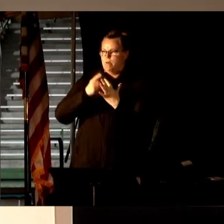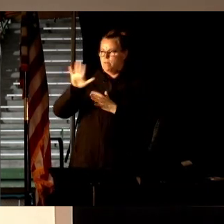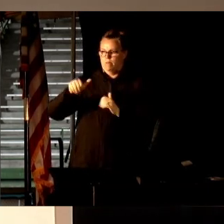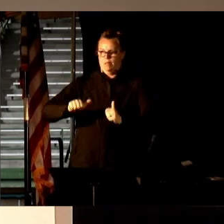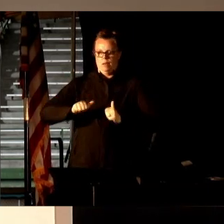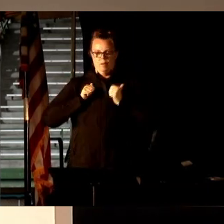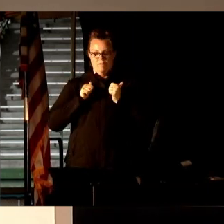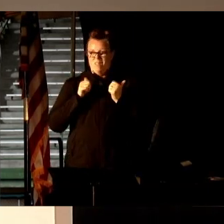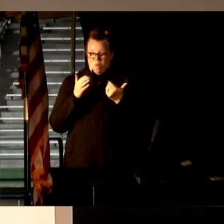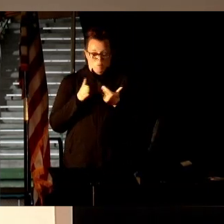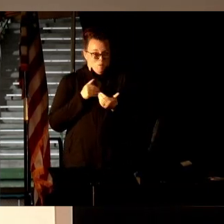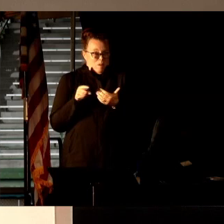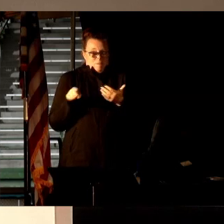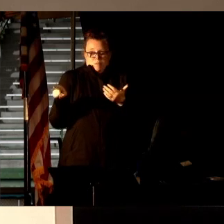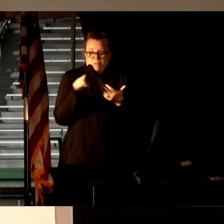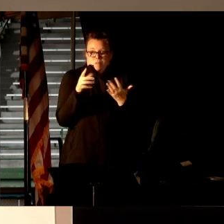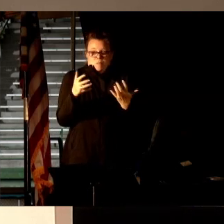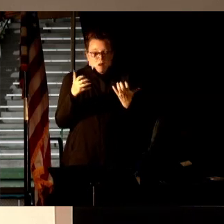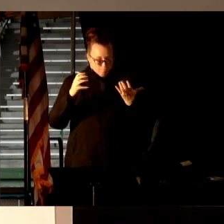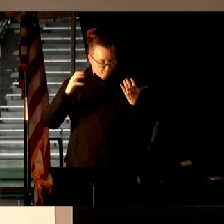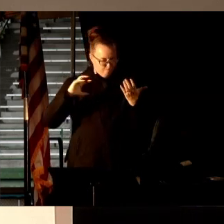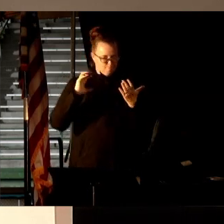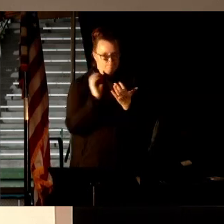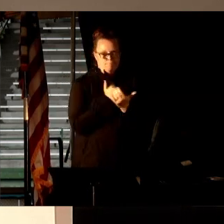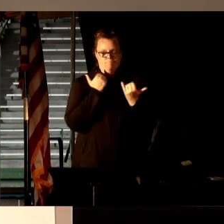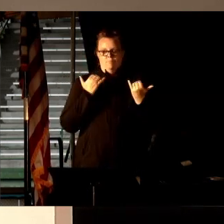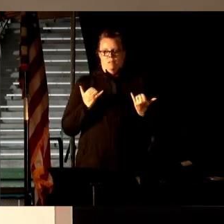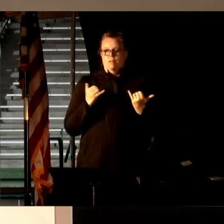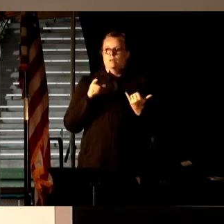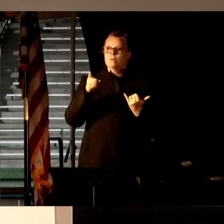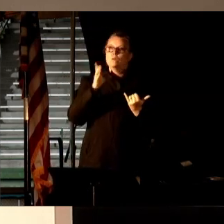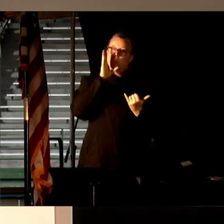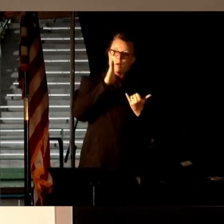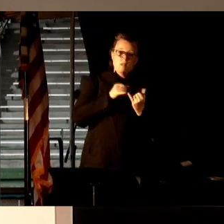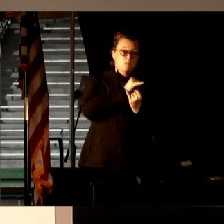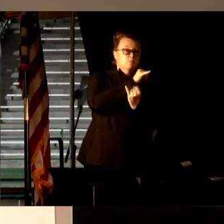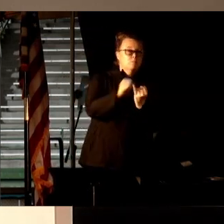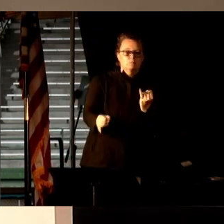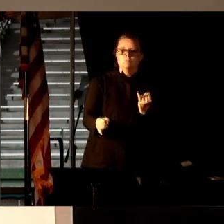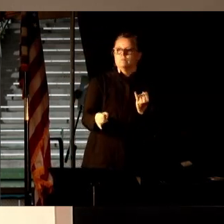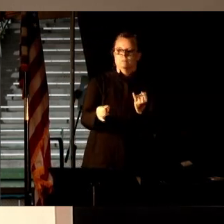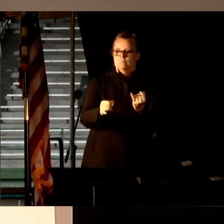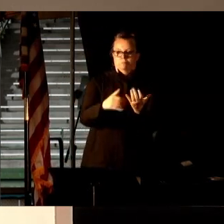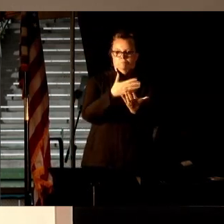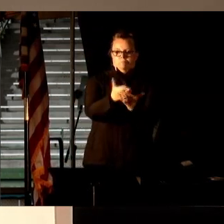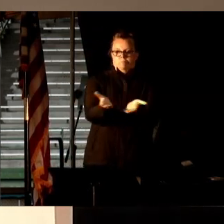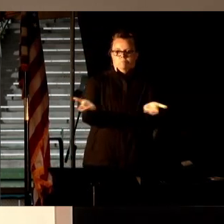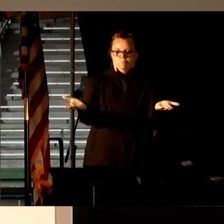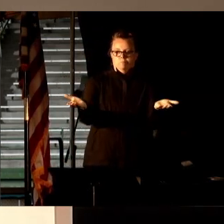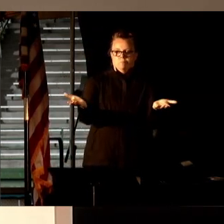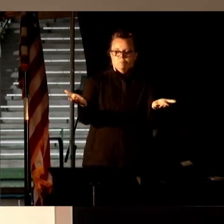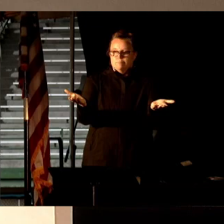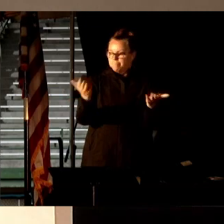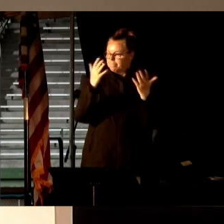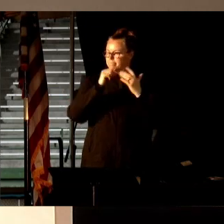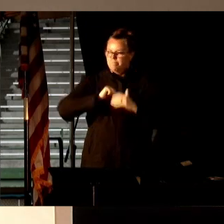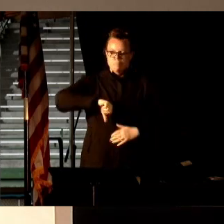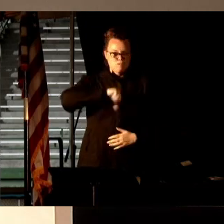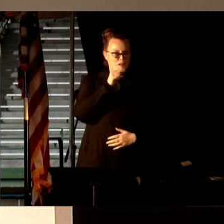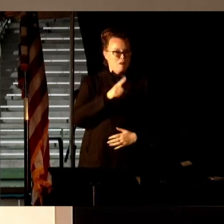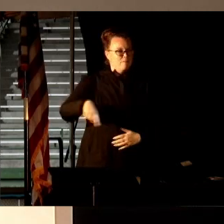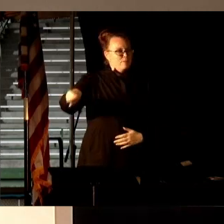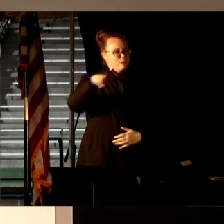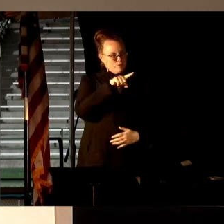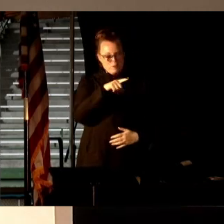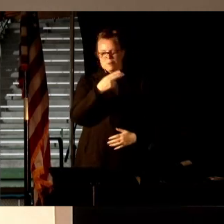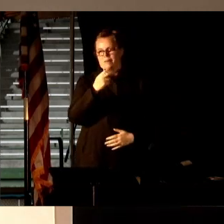It is whatever you want to make of it now. Where will you end up? Where will we end up? I am so proud of all of you, Henrietta Lacks Health